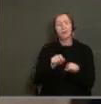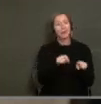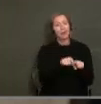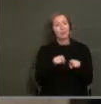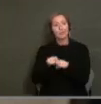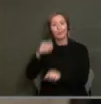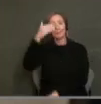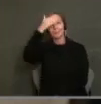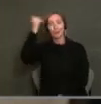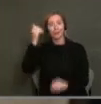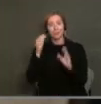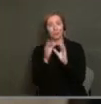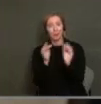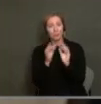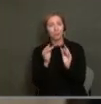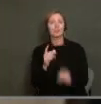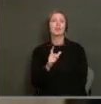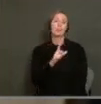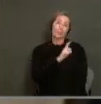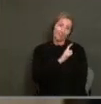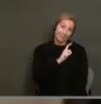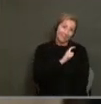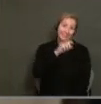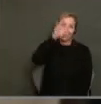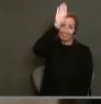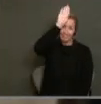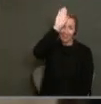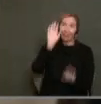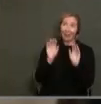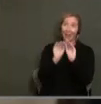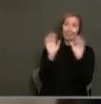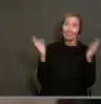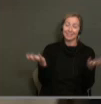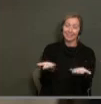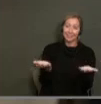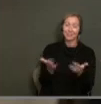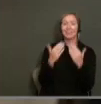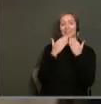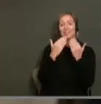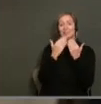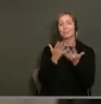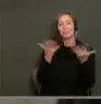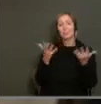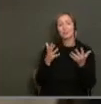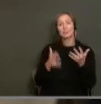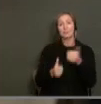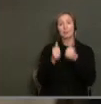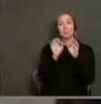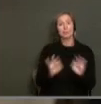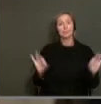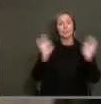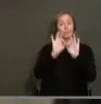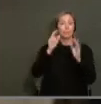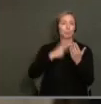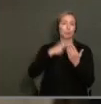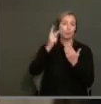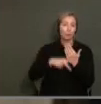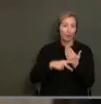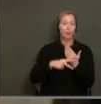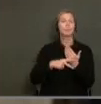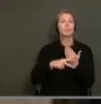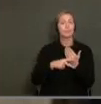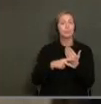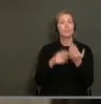but it's very obvious, that police and fire are also here with us, so thanks a lot for being here, guys. One of the most important programs we have is our